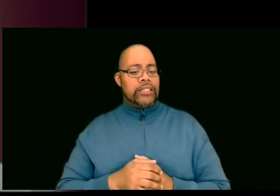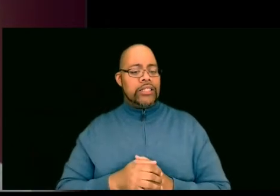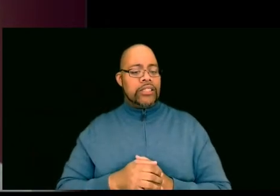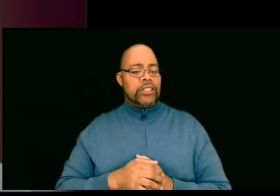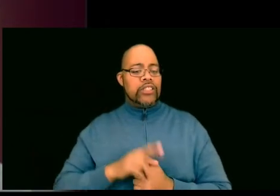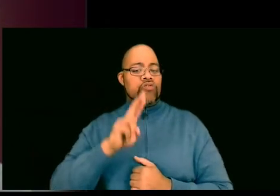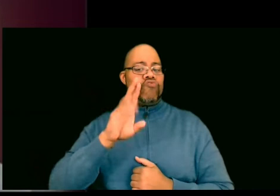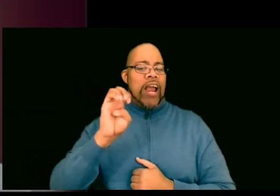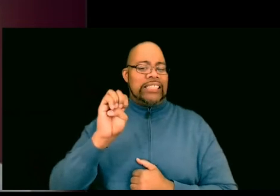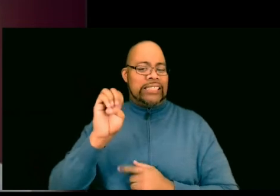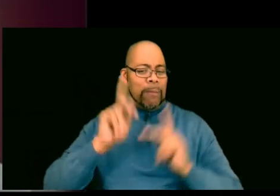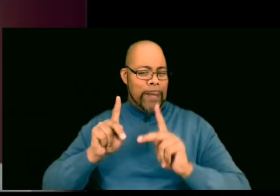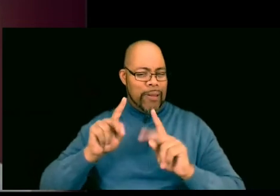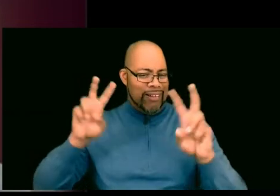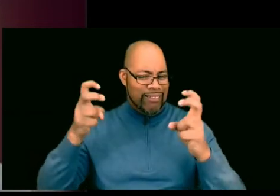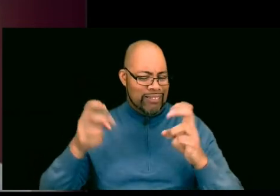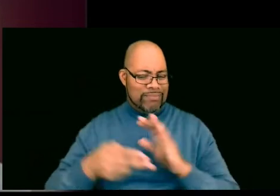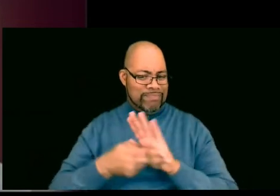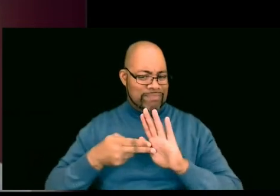as race people.